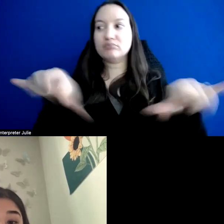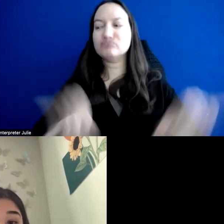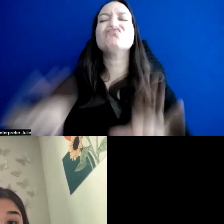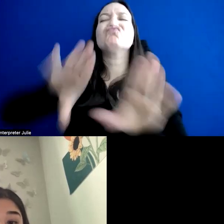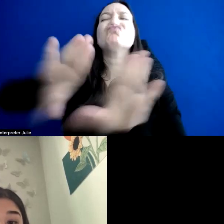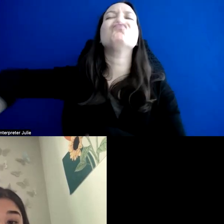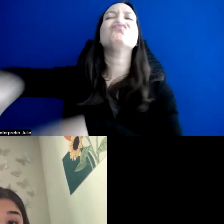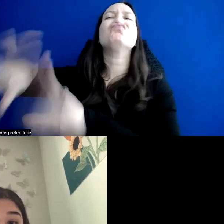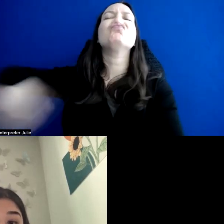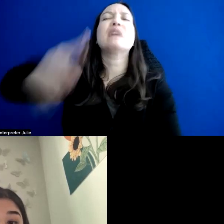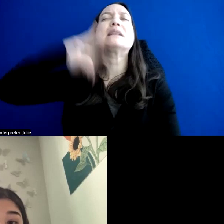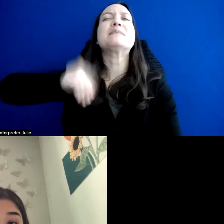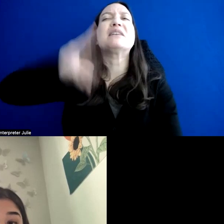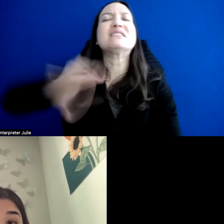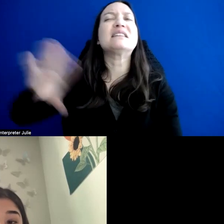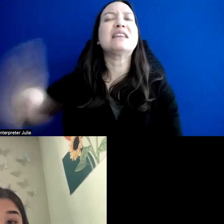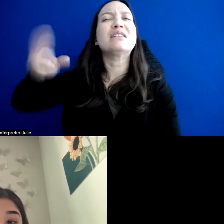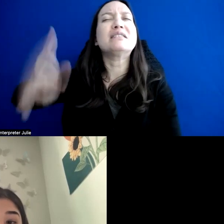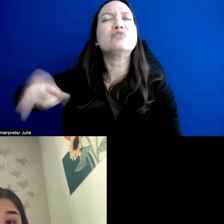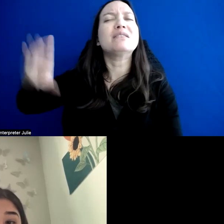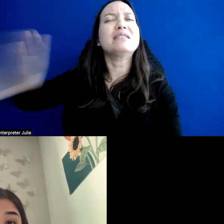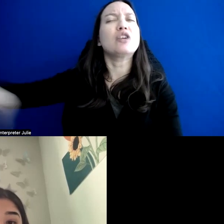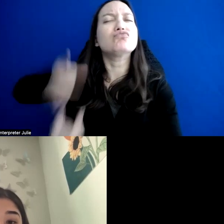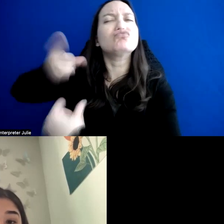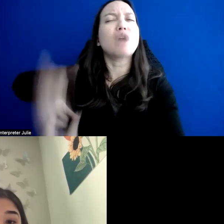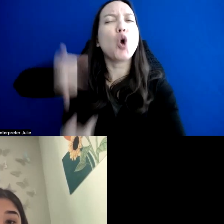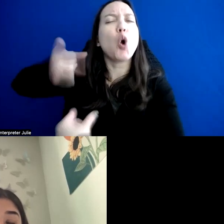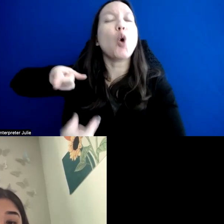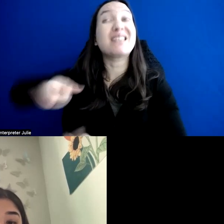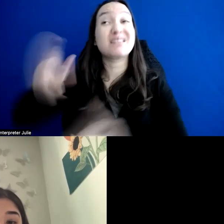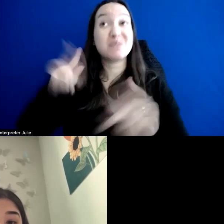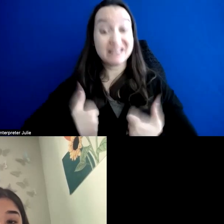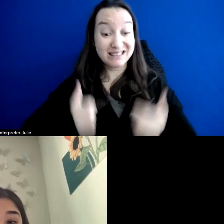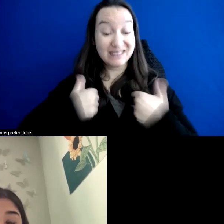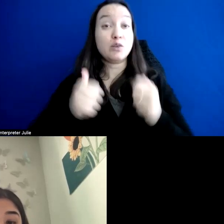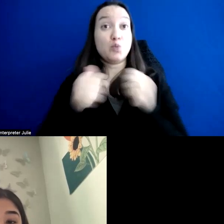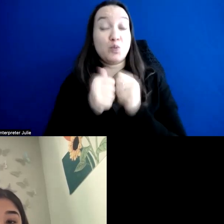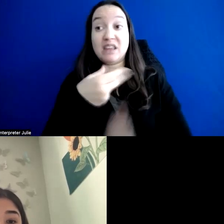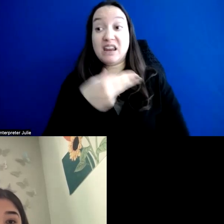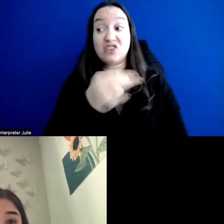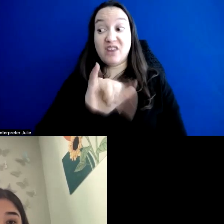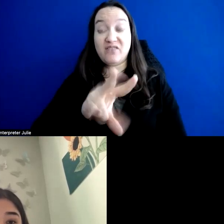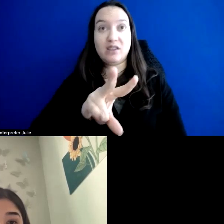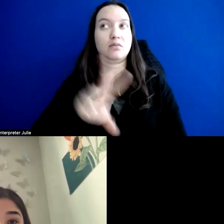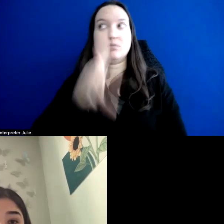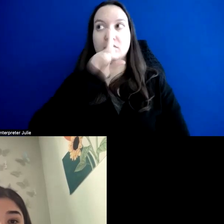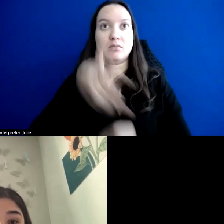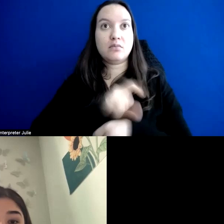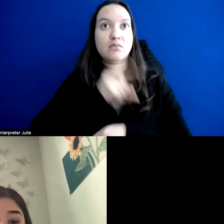the experiences, history, and struggles that individuals face when living with HIV becomes their reality?